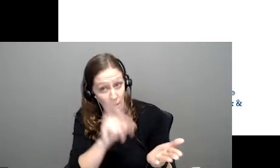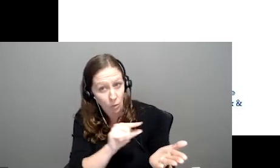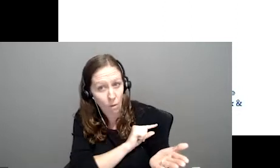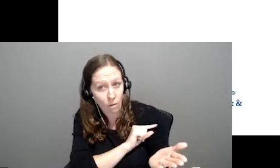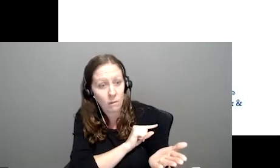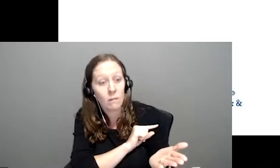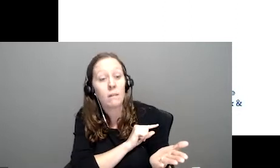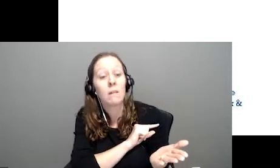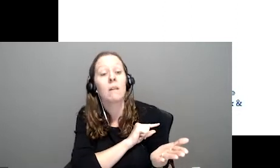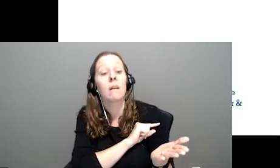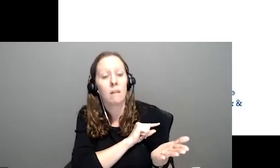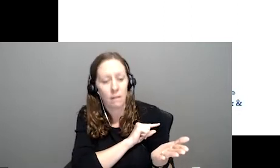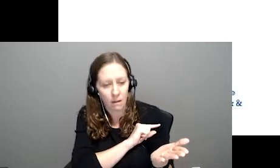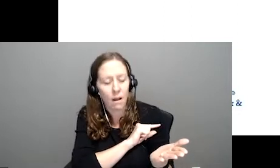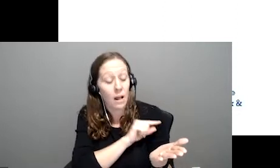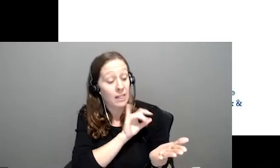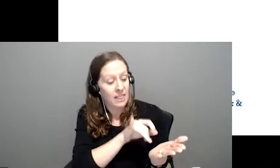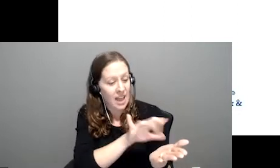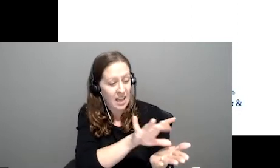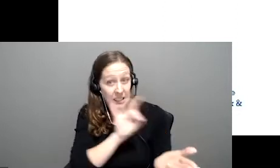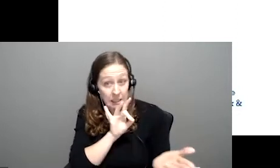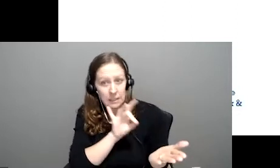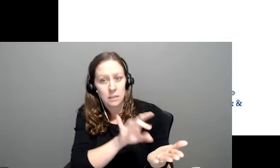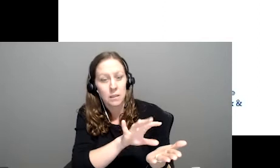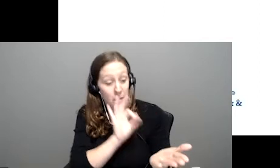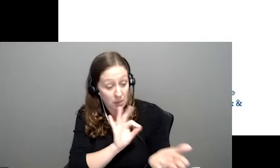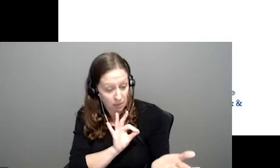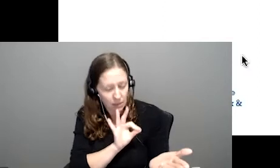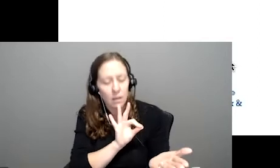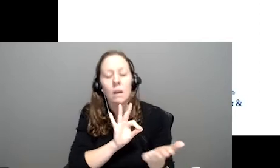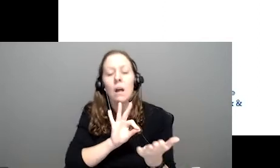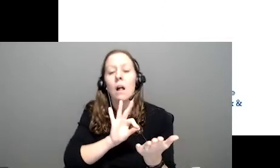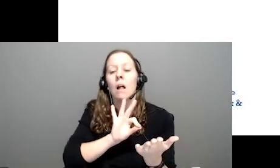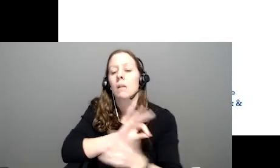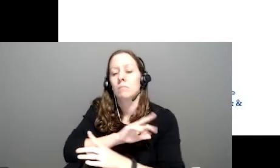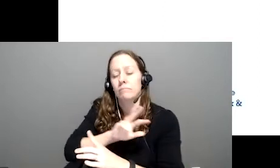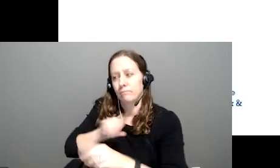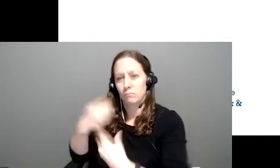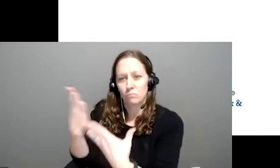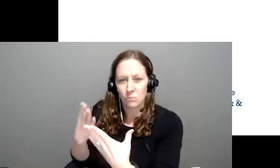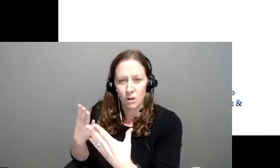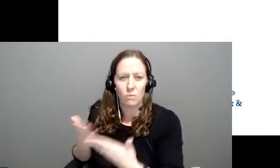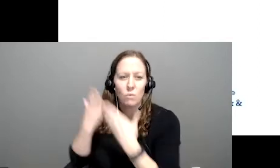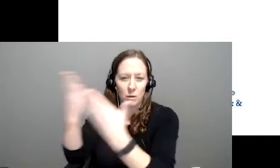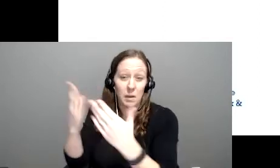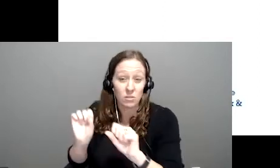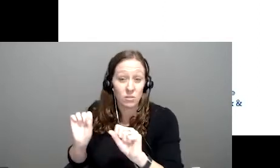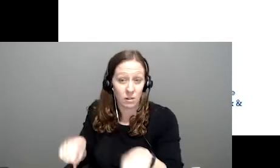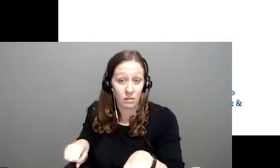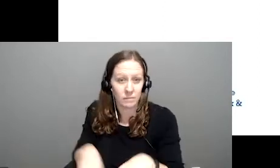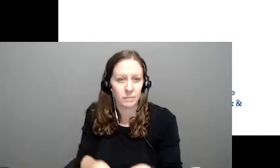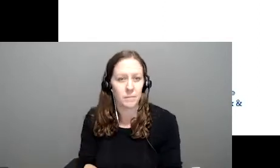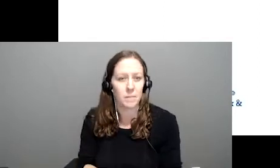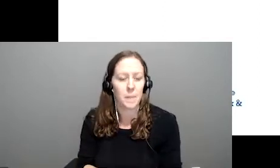then synthesize findings so that you can produce programmatic and practice recommendations. And